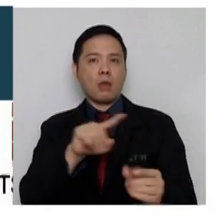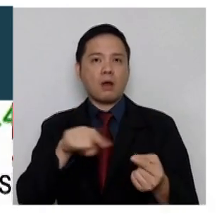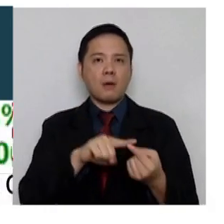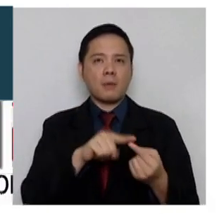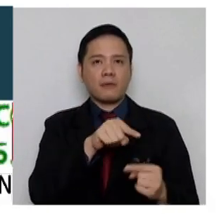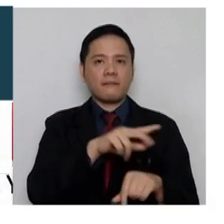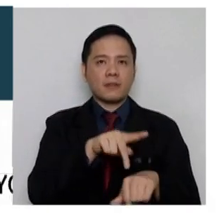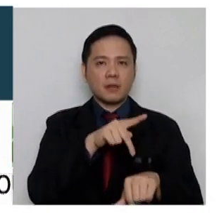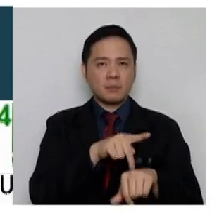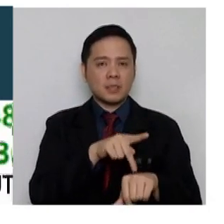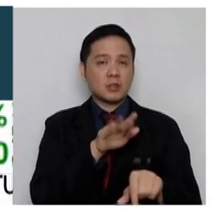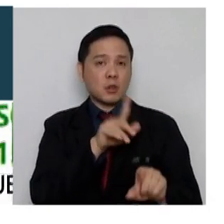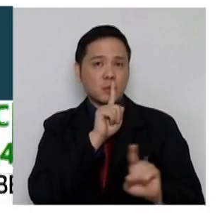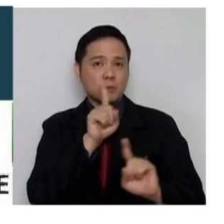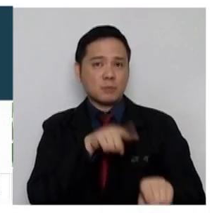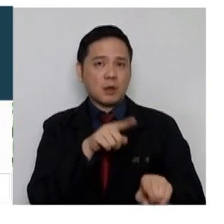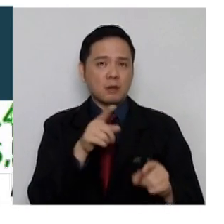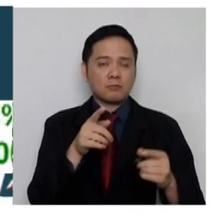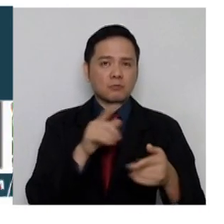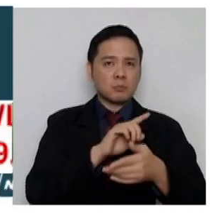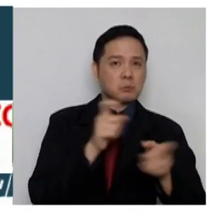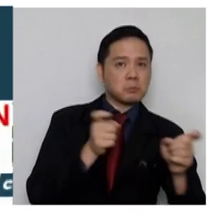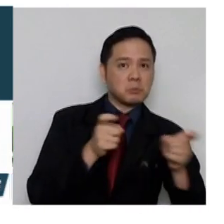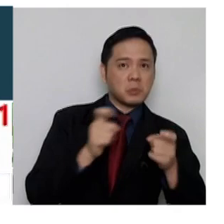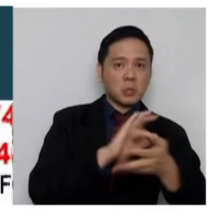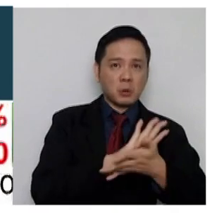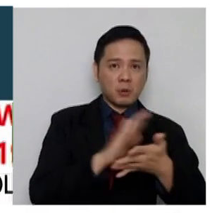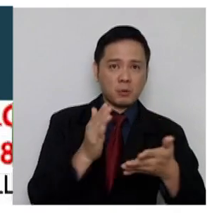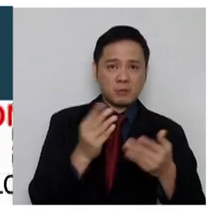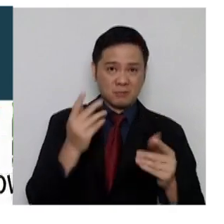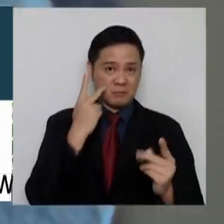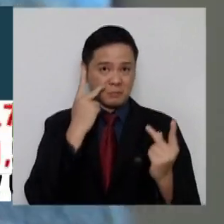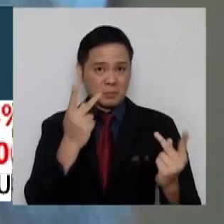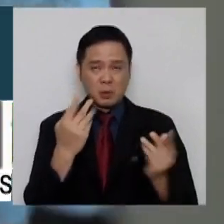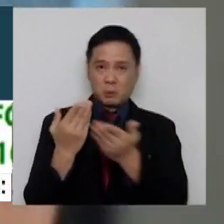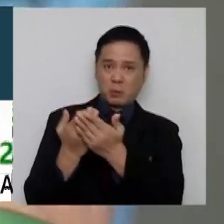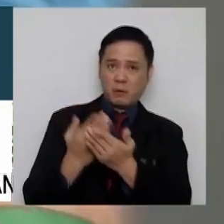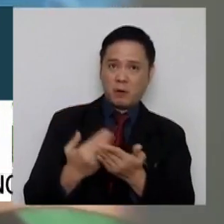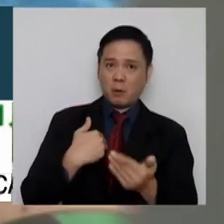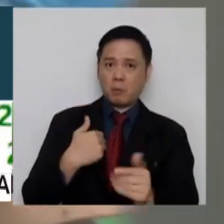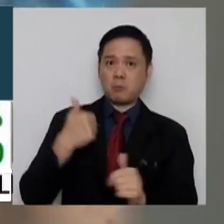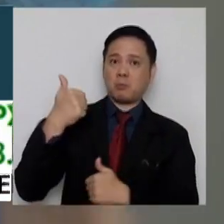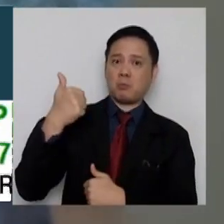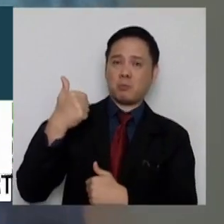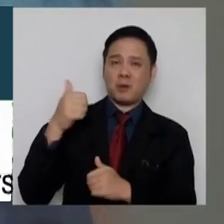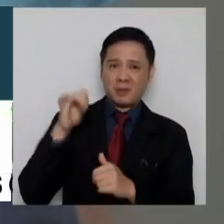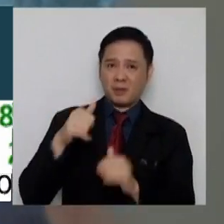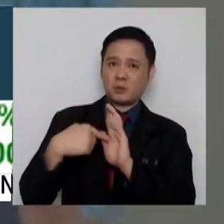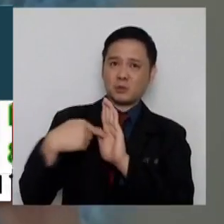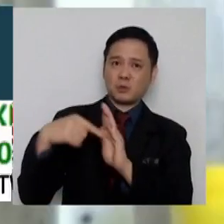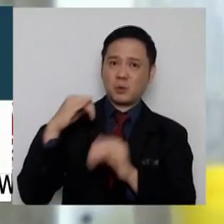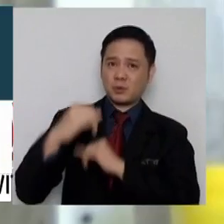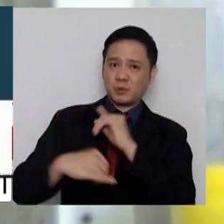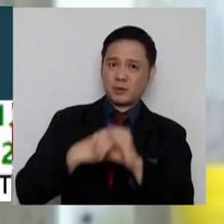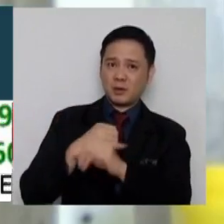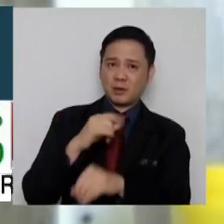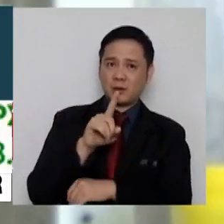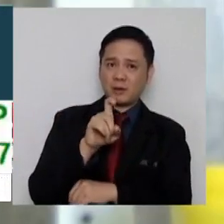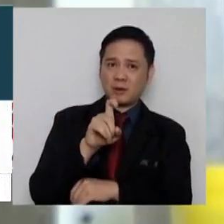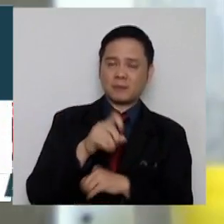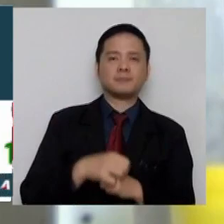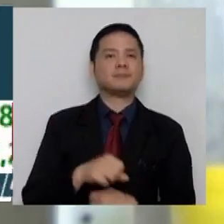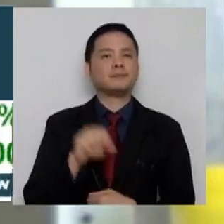the rest of the world, Kat? That's right, Carmina. This gives the Philippines an advantage compared to other countries, because if we would look at